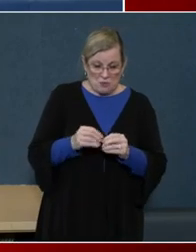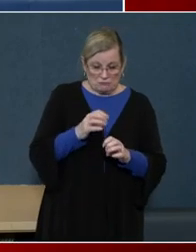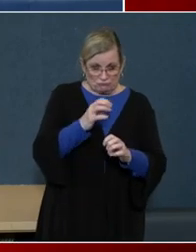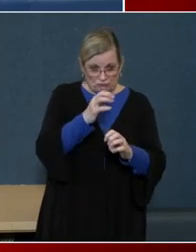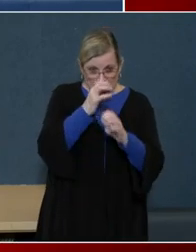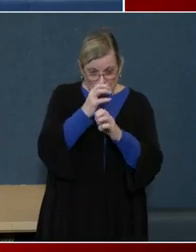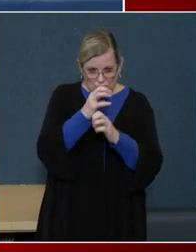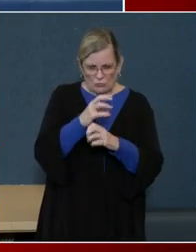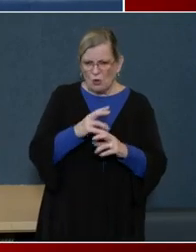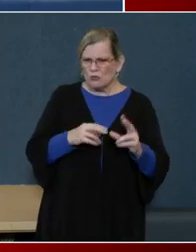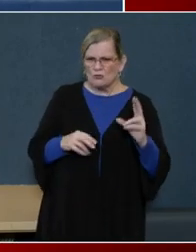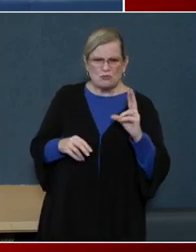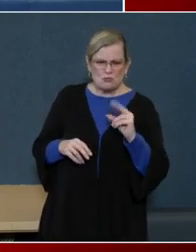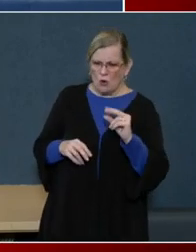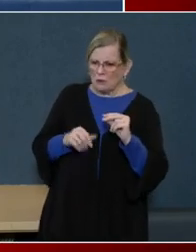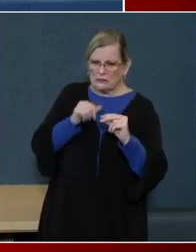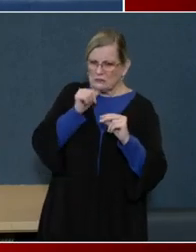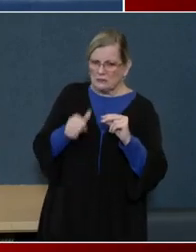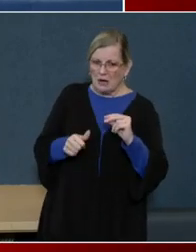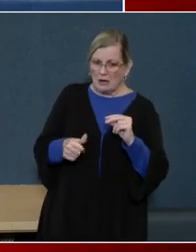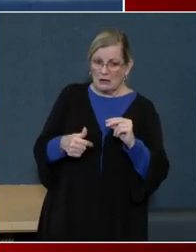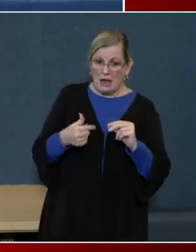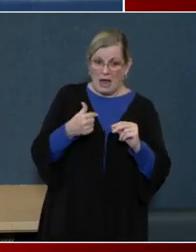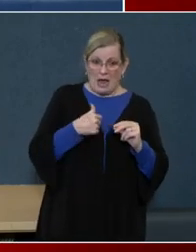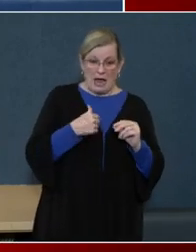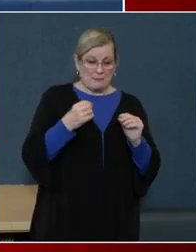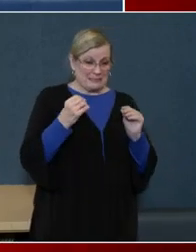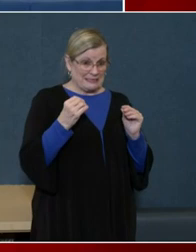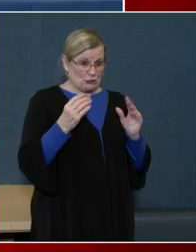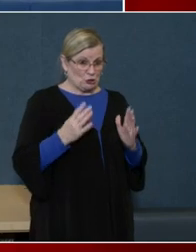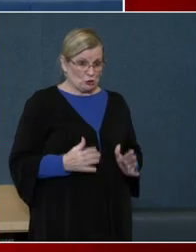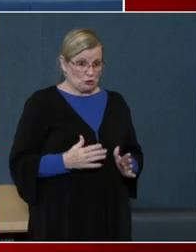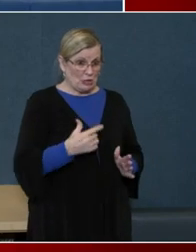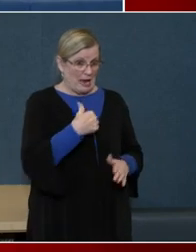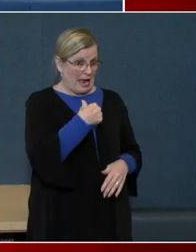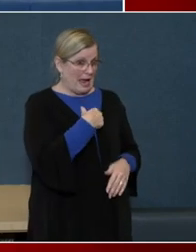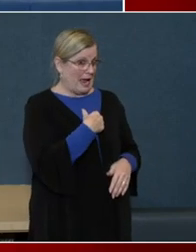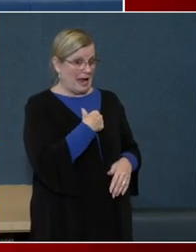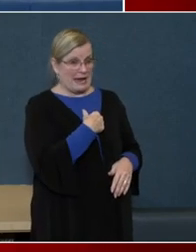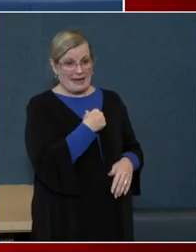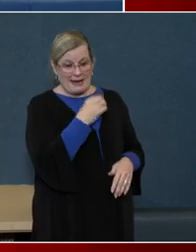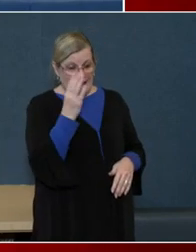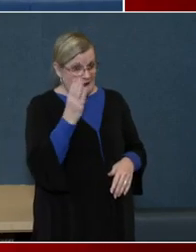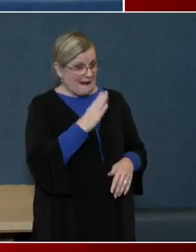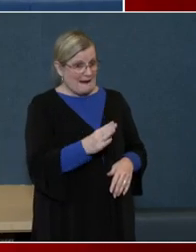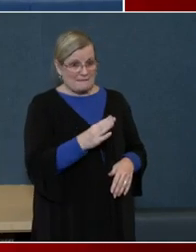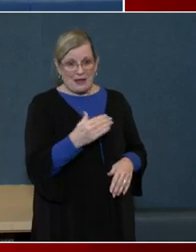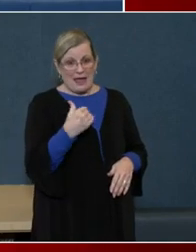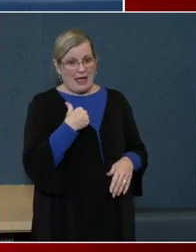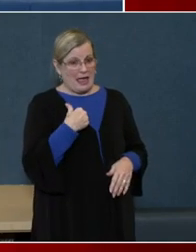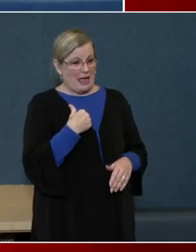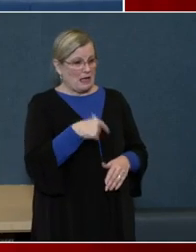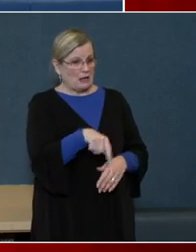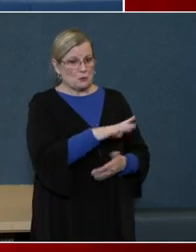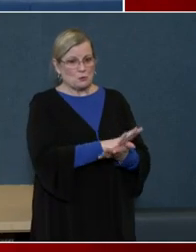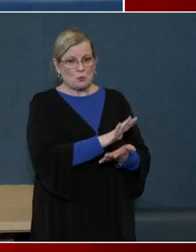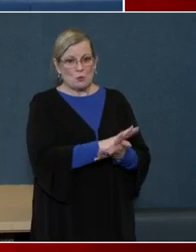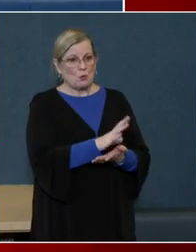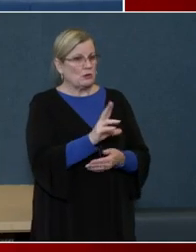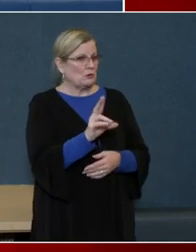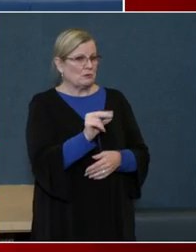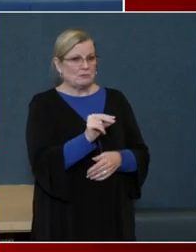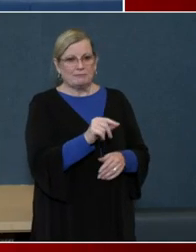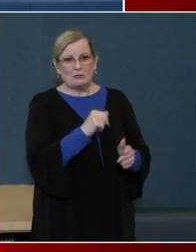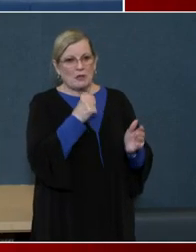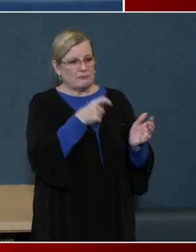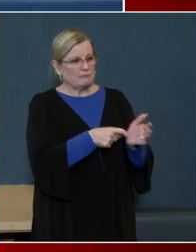my experience has been that I've never had my kids told they can't come to school on the first day because they didn't have their immunization. So I'm just wondering, will